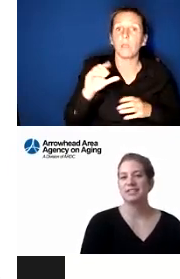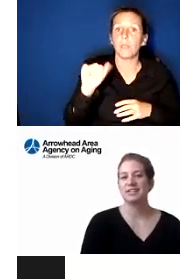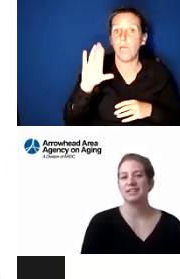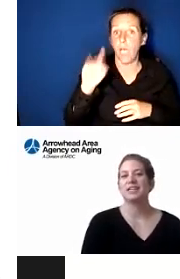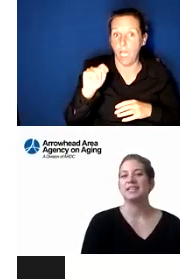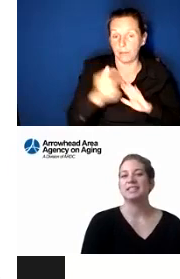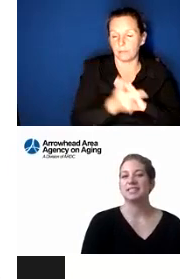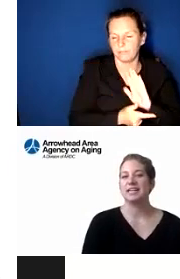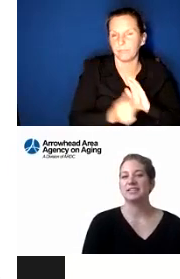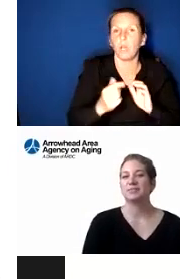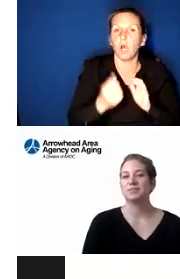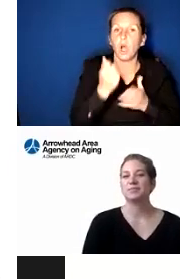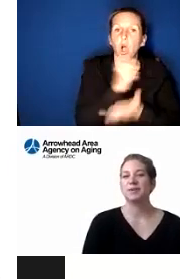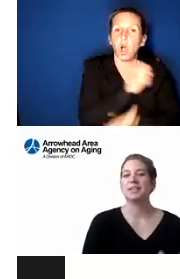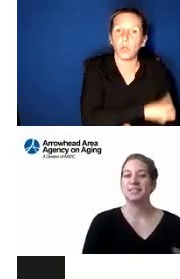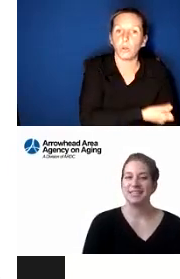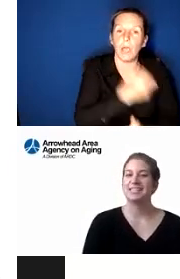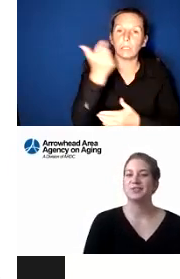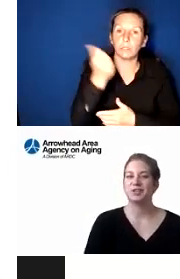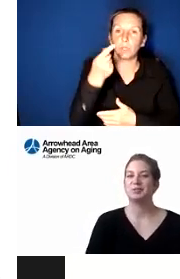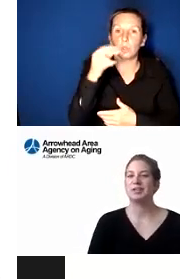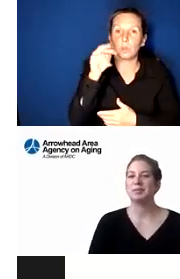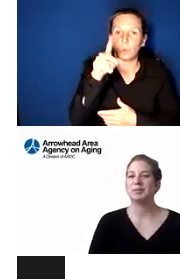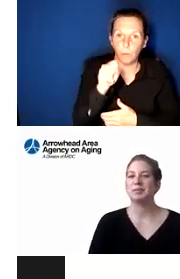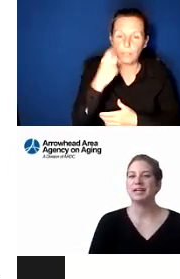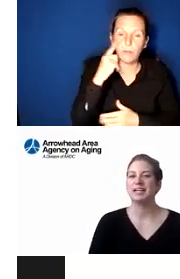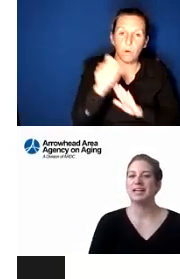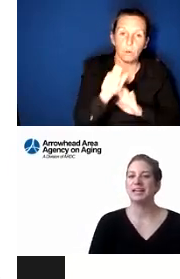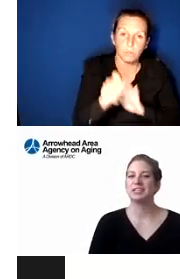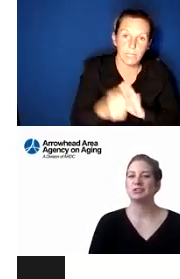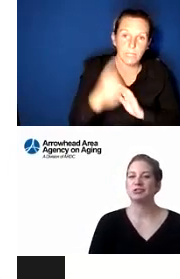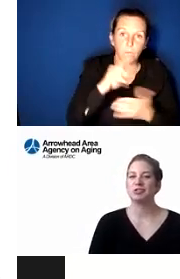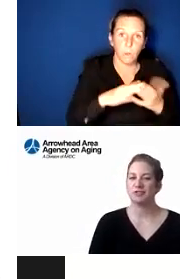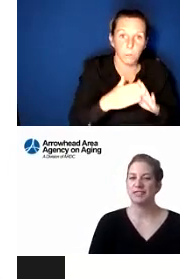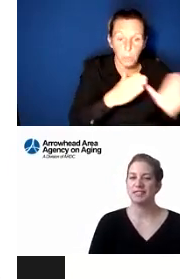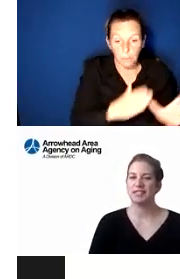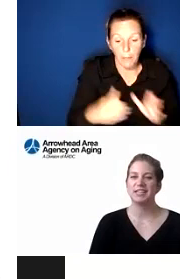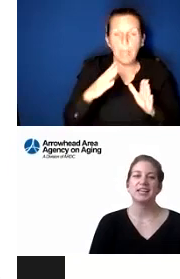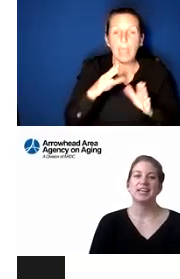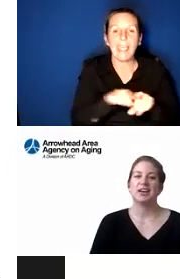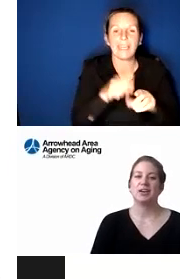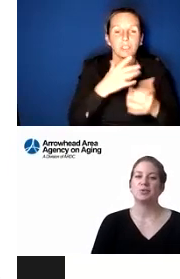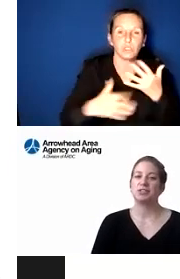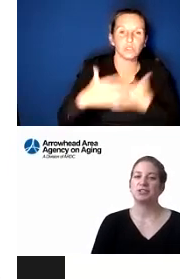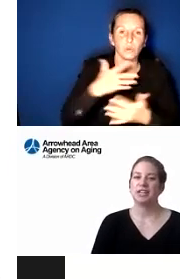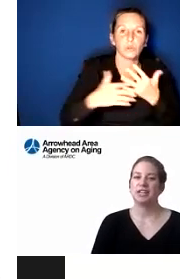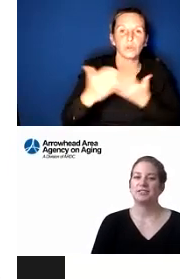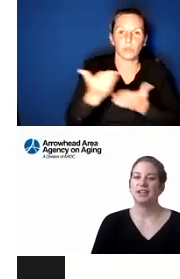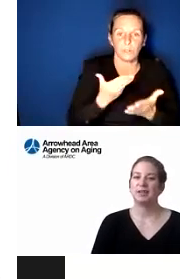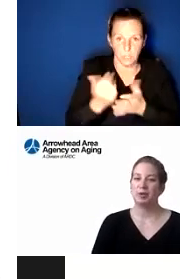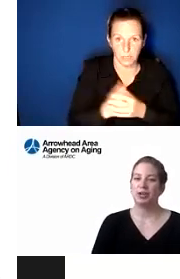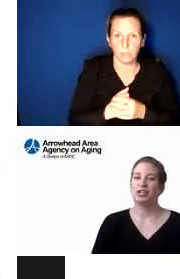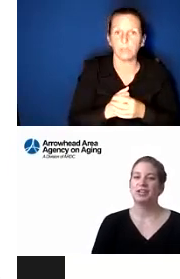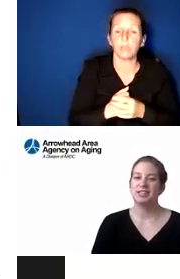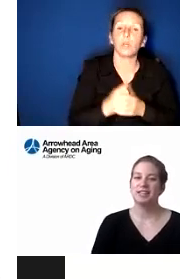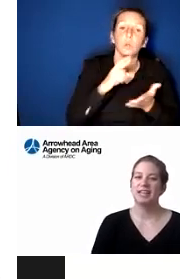grants to states for community planning and social services, research and